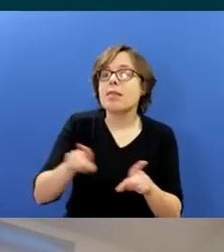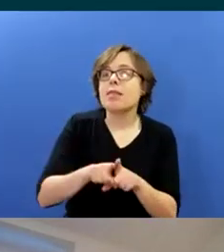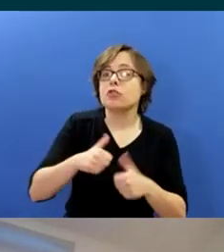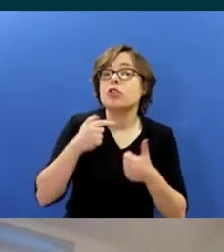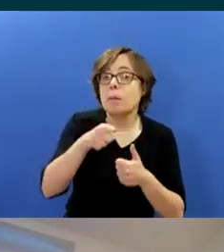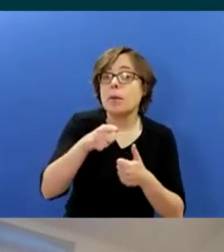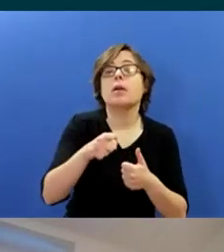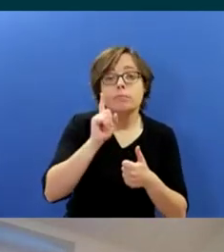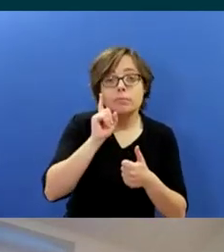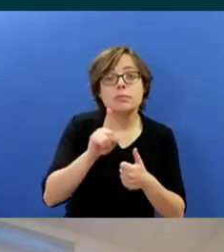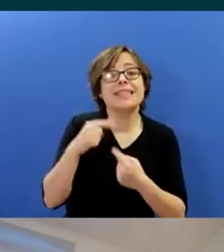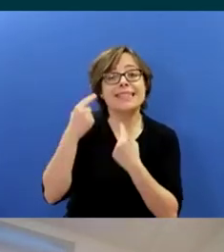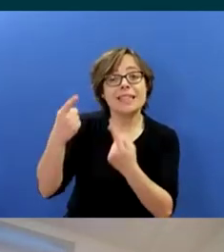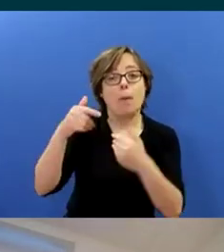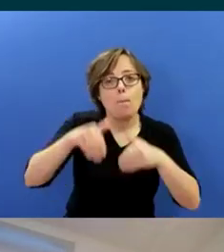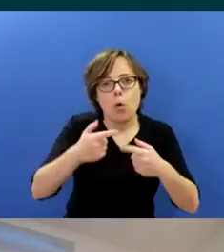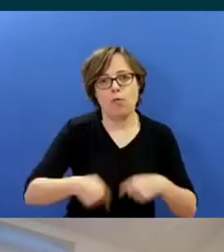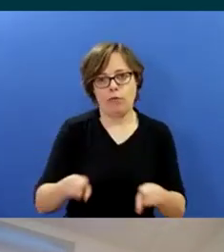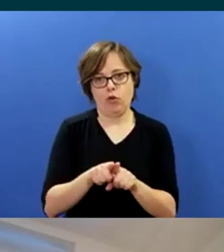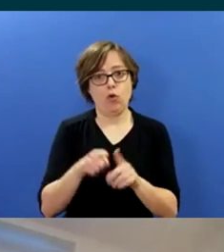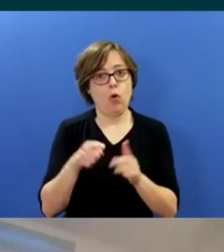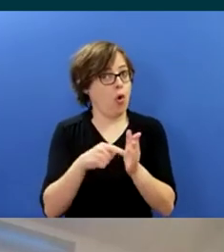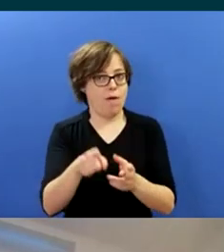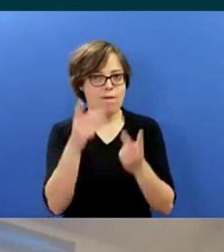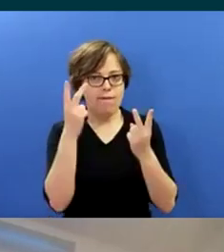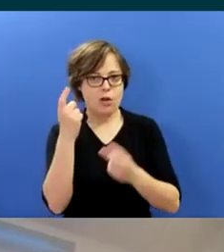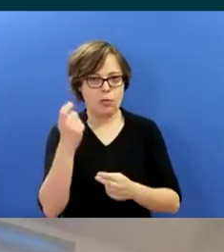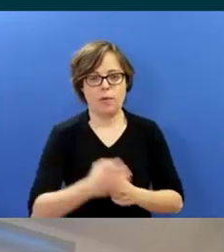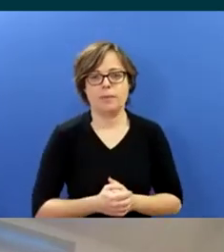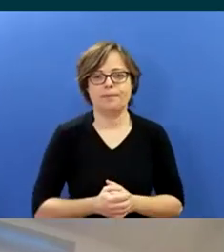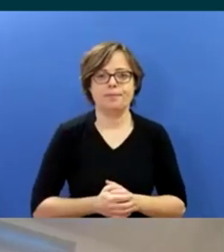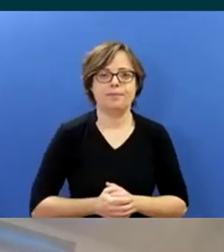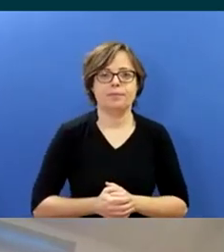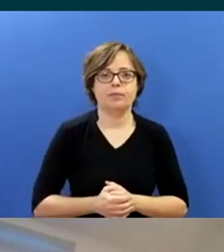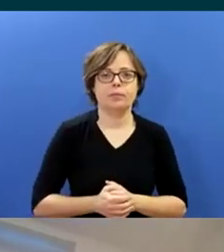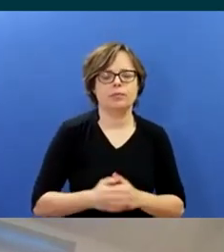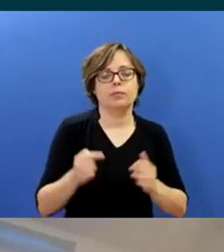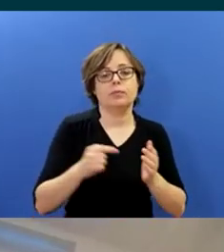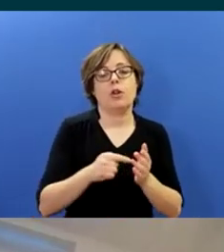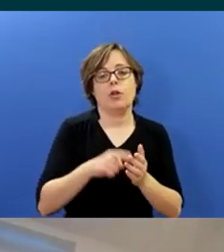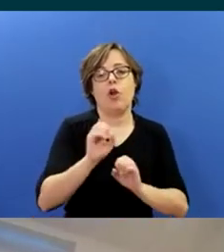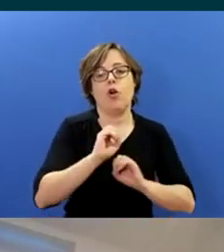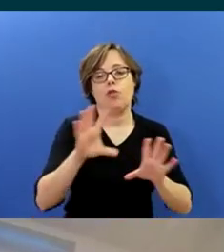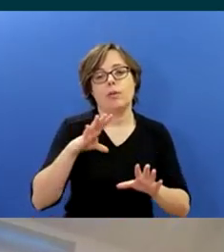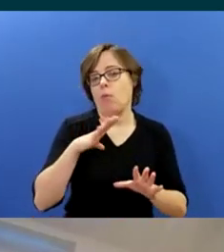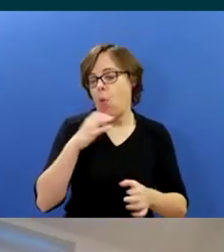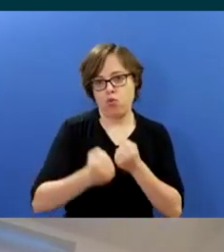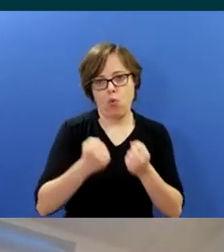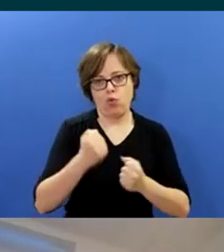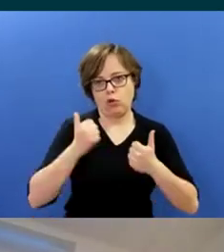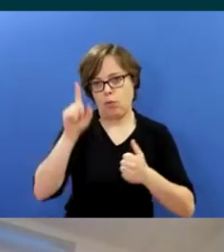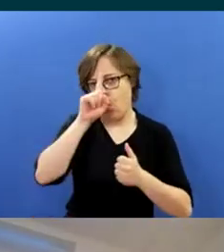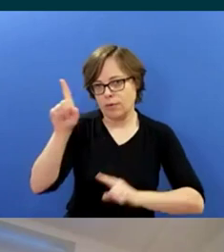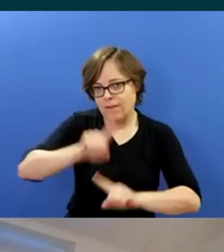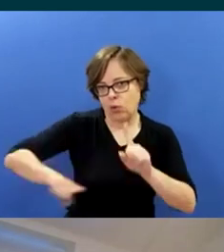This is very important, and that was one of that was very difficult also to explain to the people. Because there are